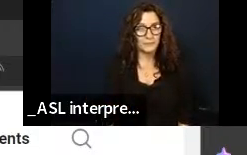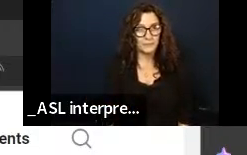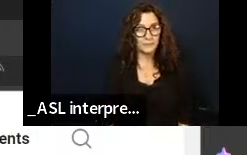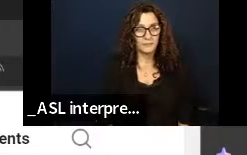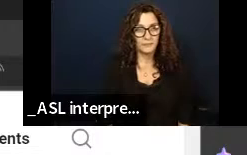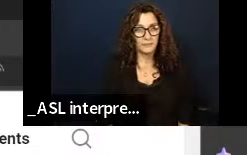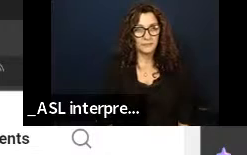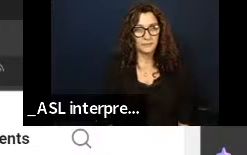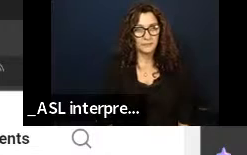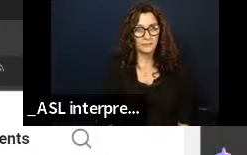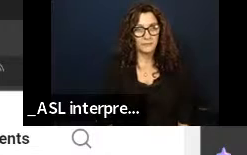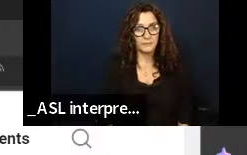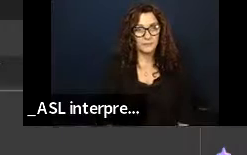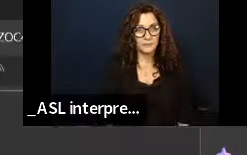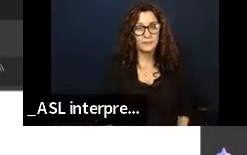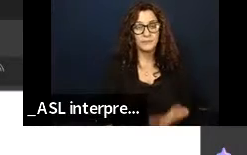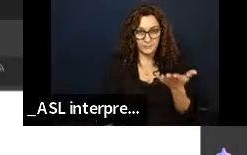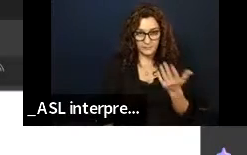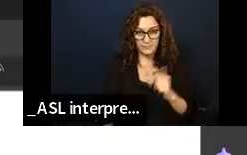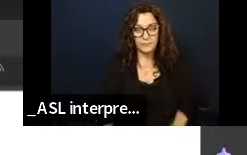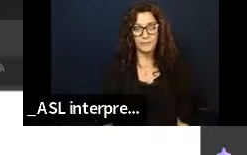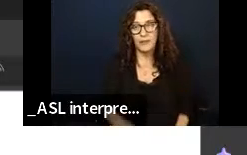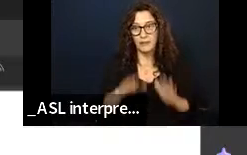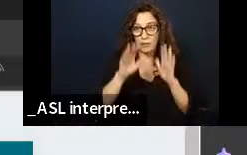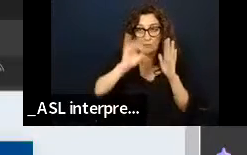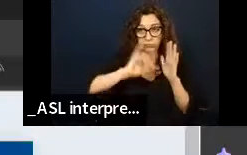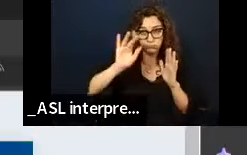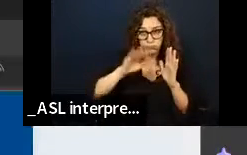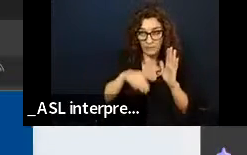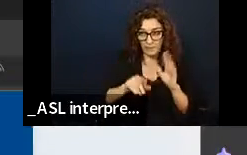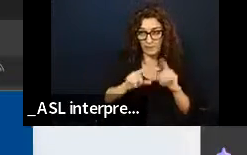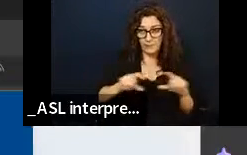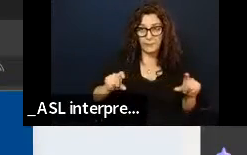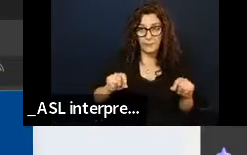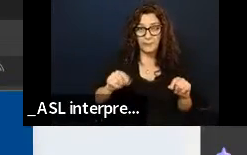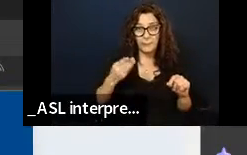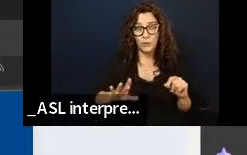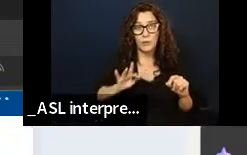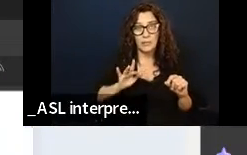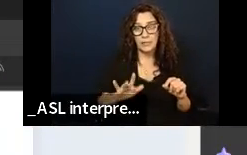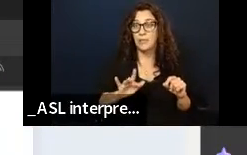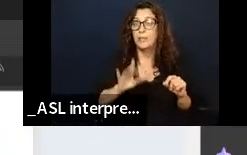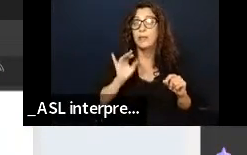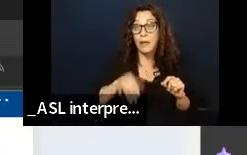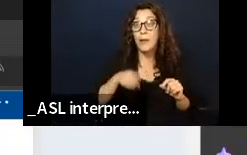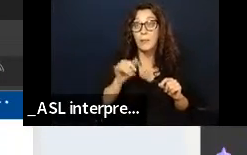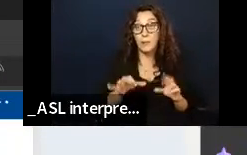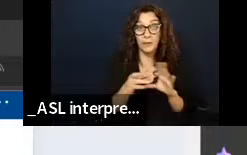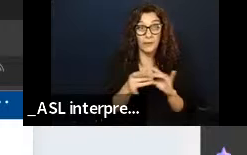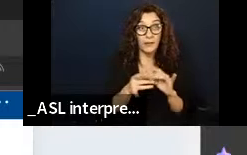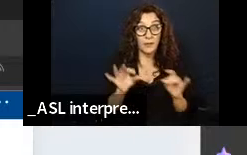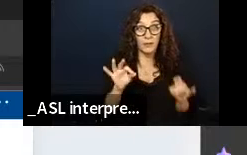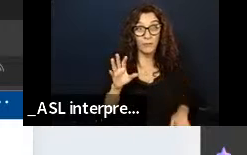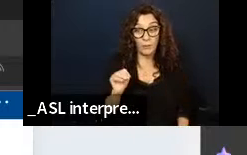why, right, just some things that we discussed today. And this is the public comment form that we